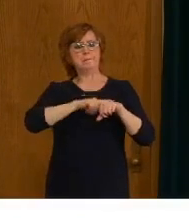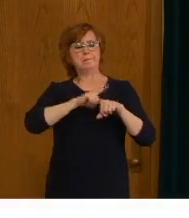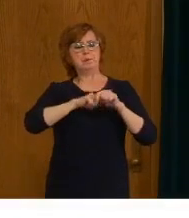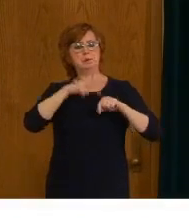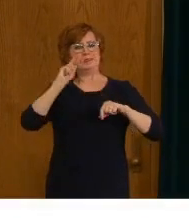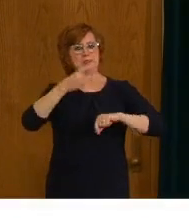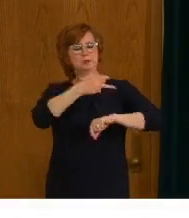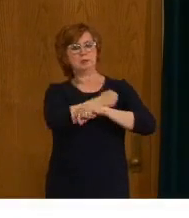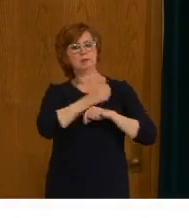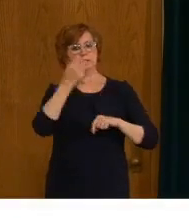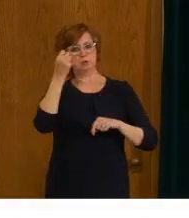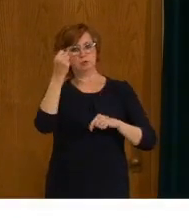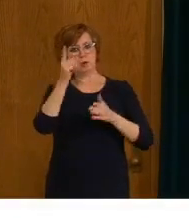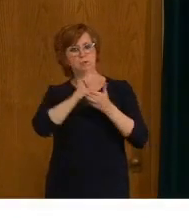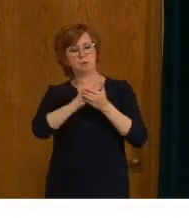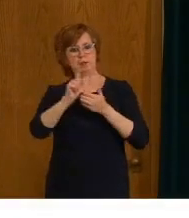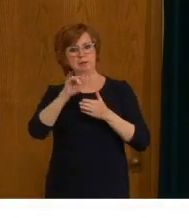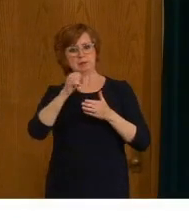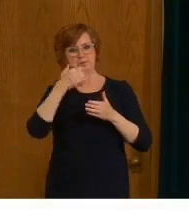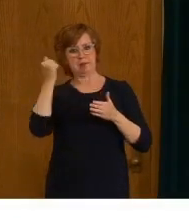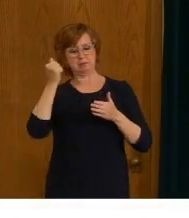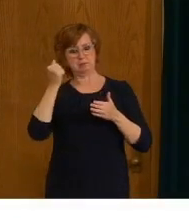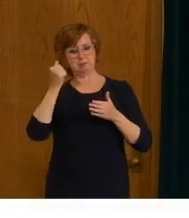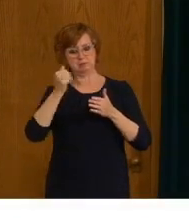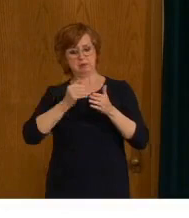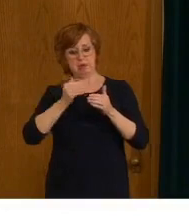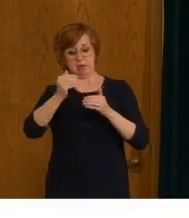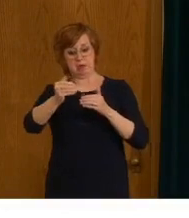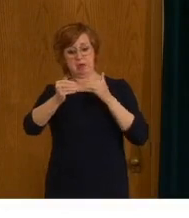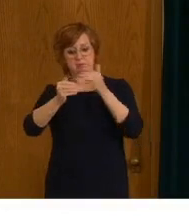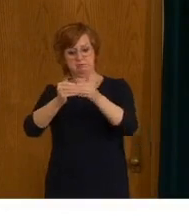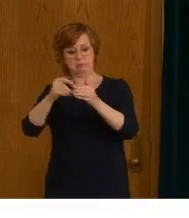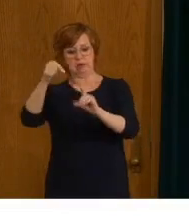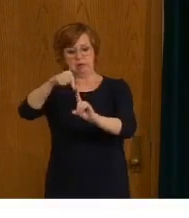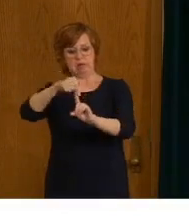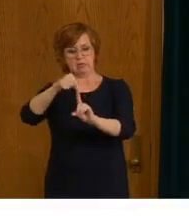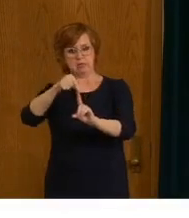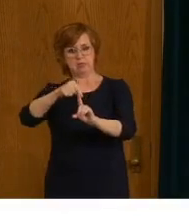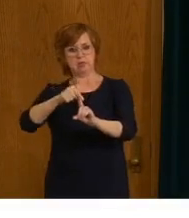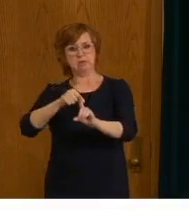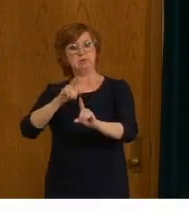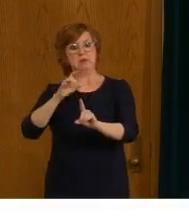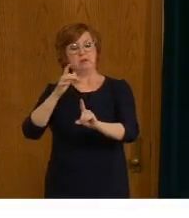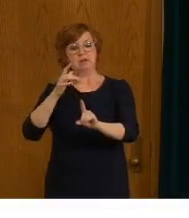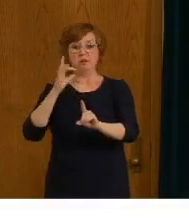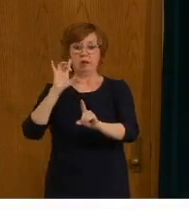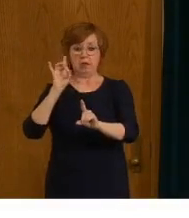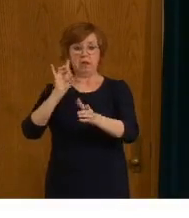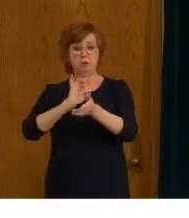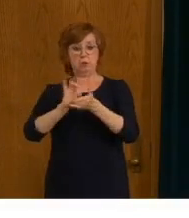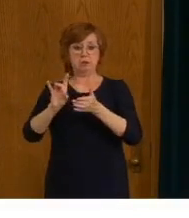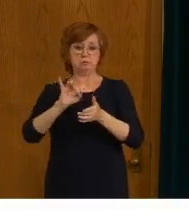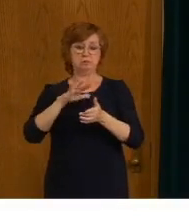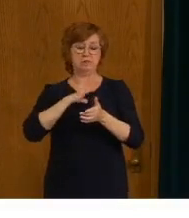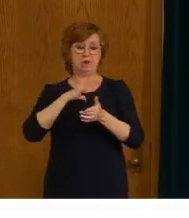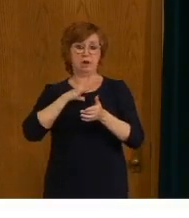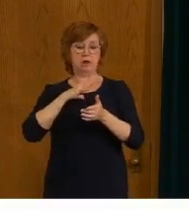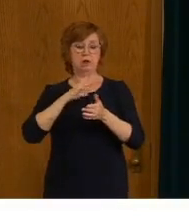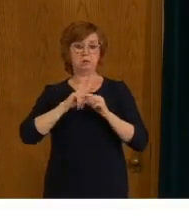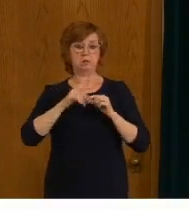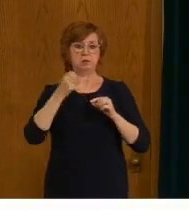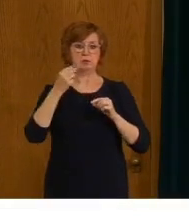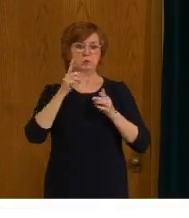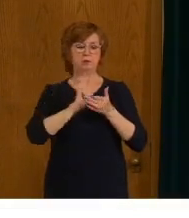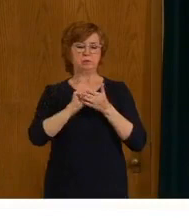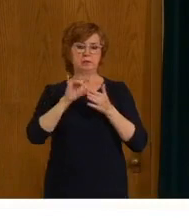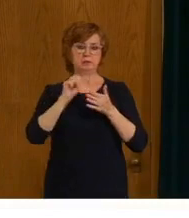weeks, people can choose to get the vaccine. If they want to wait till 12 weeks, that's optimum, but if they want a second dose AstraZeneca, they can get